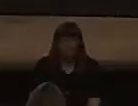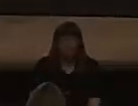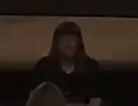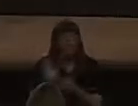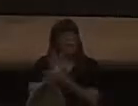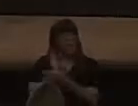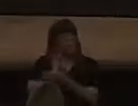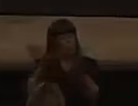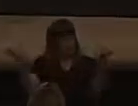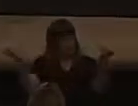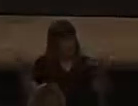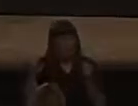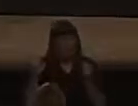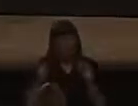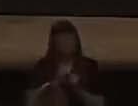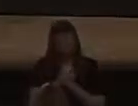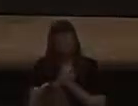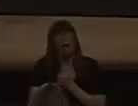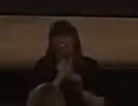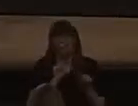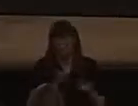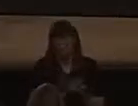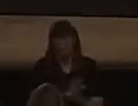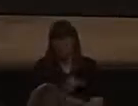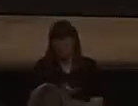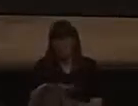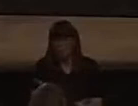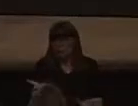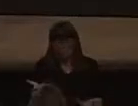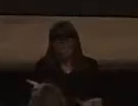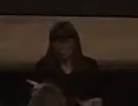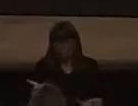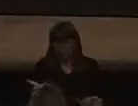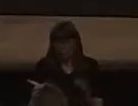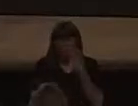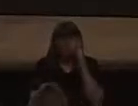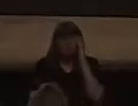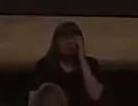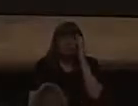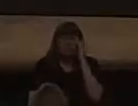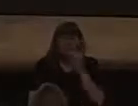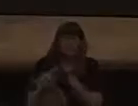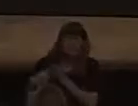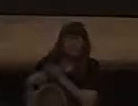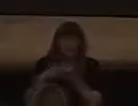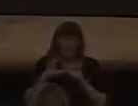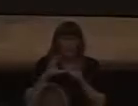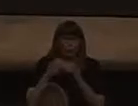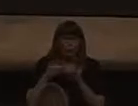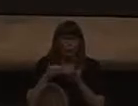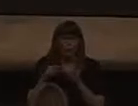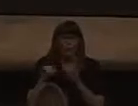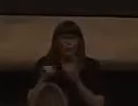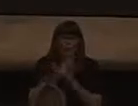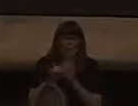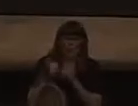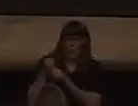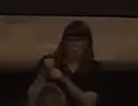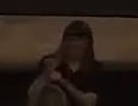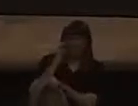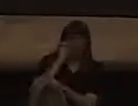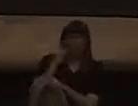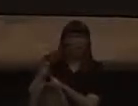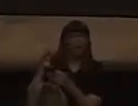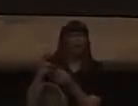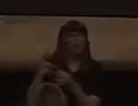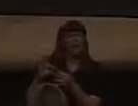Movies. I told you people love to go to movies, and the people who were in our discussion group that identified themselves as blind